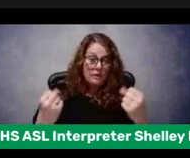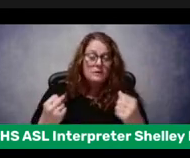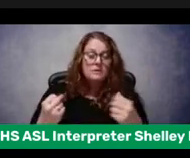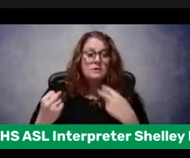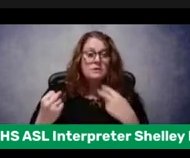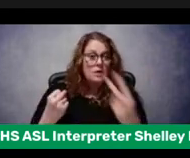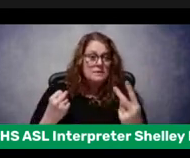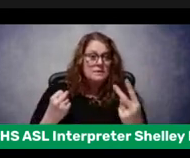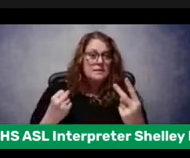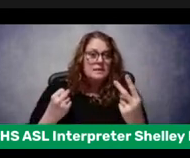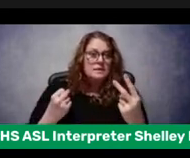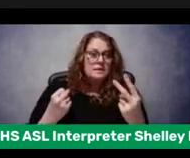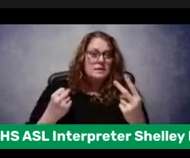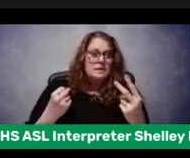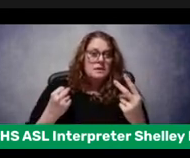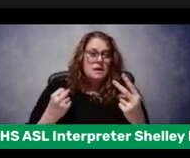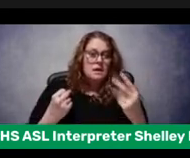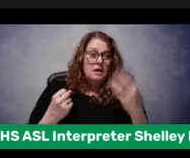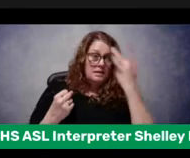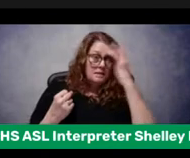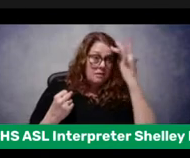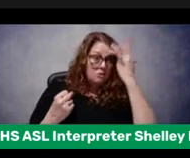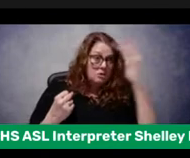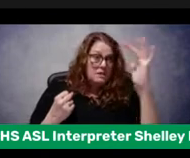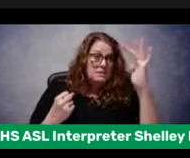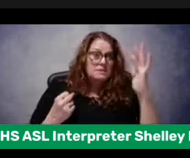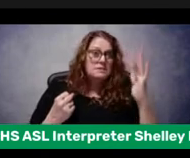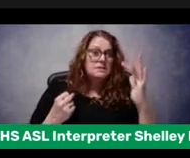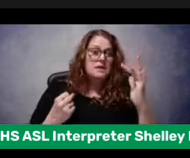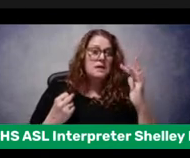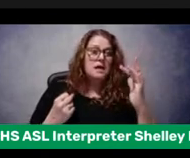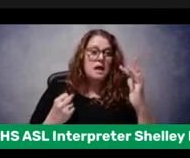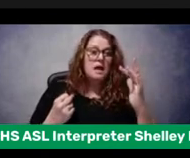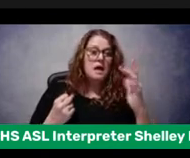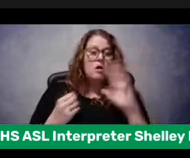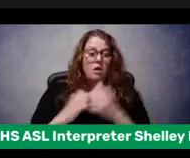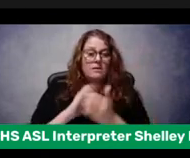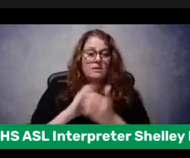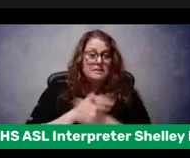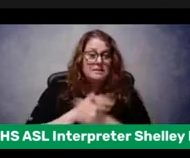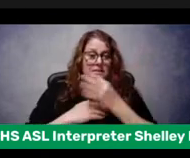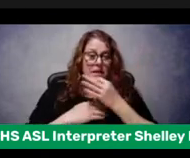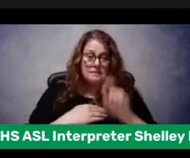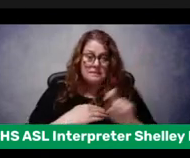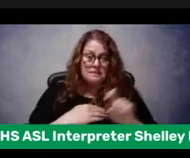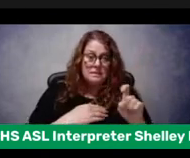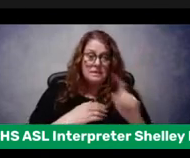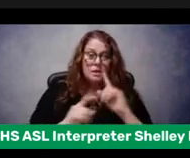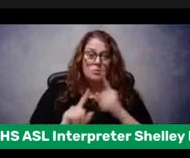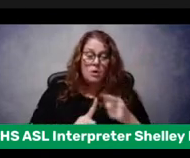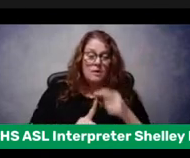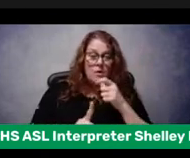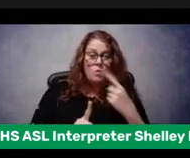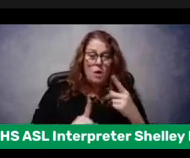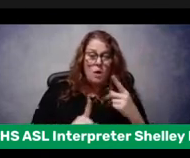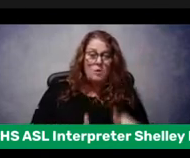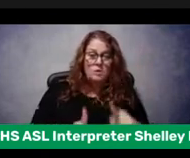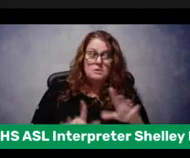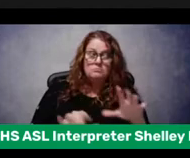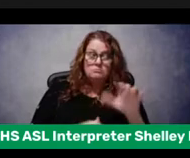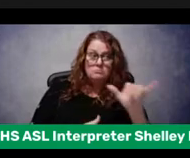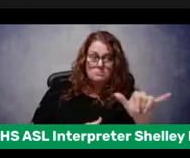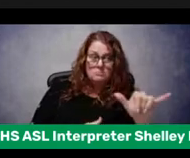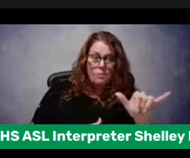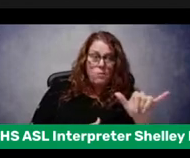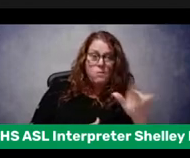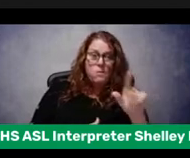voices, intelligence, with all of these talents that are needed. And so point is, there isn't one person that holds it all. We